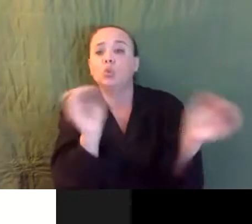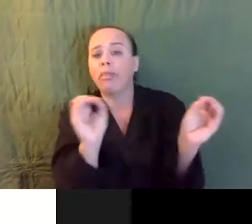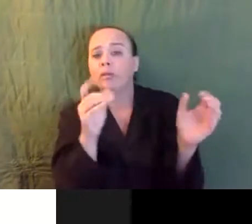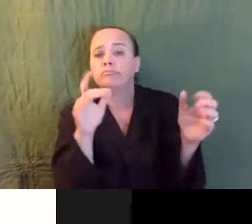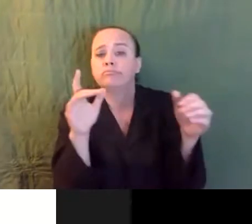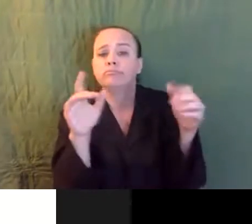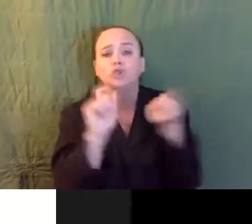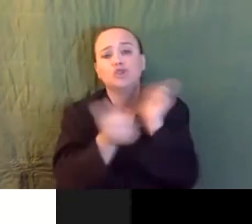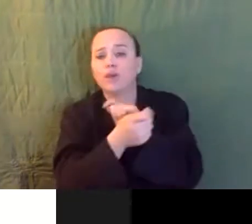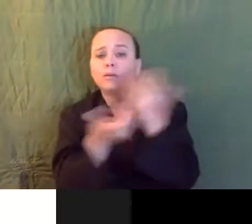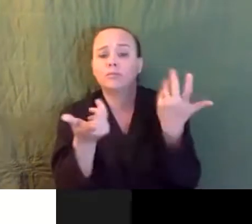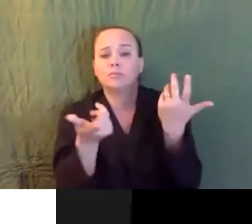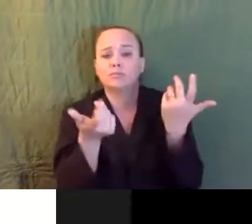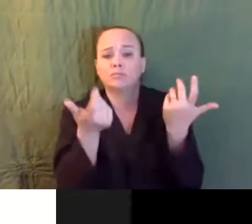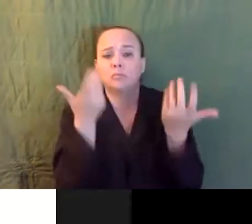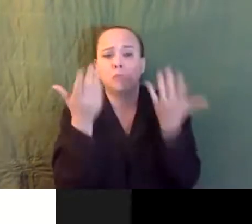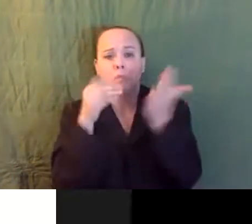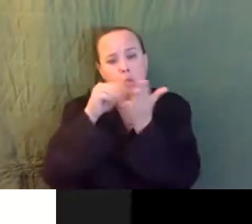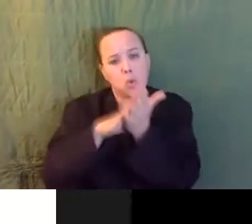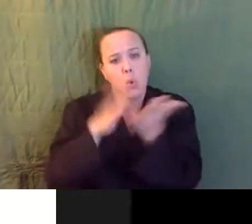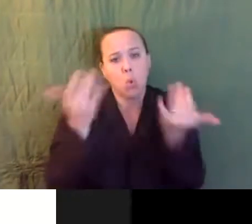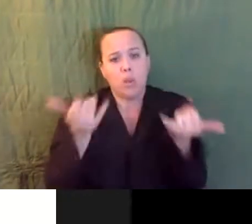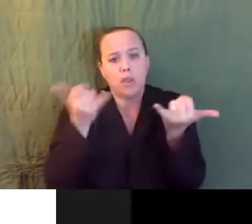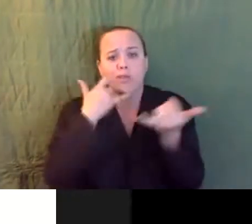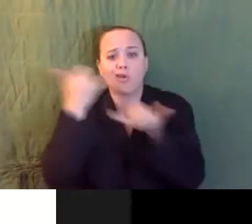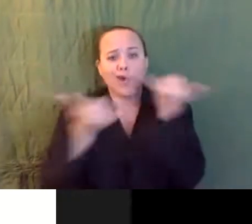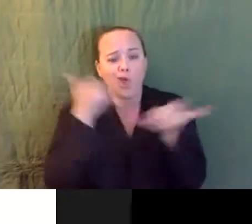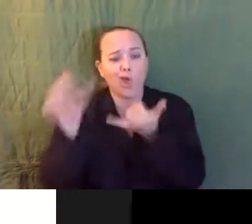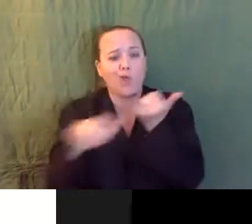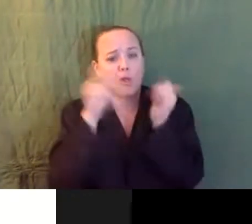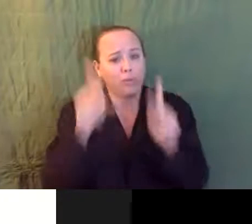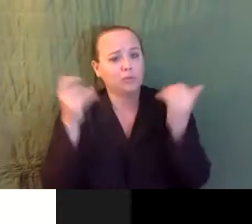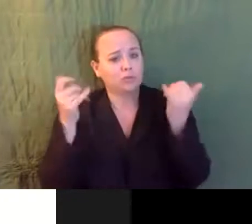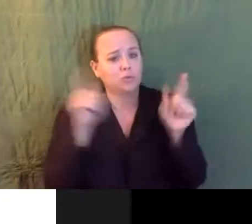So I'm going to make a note now to call someone else as well, because